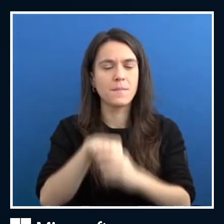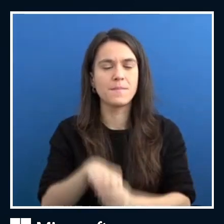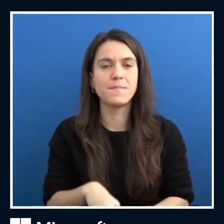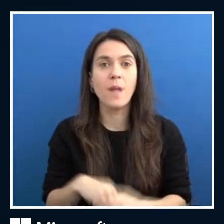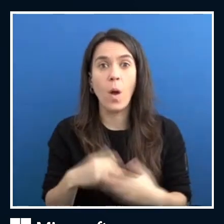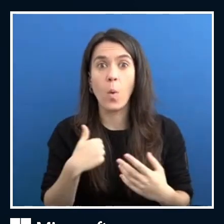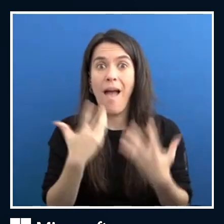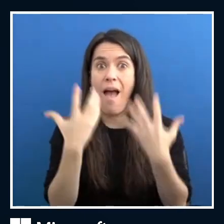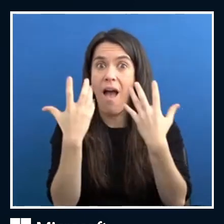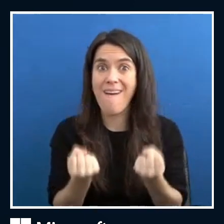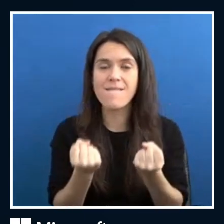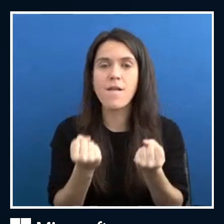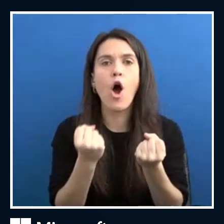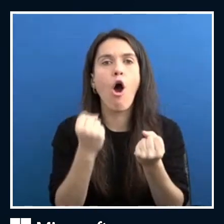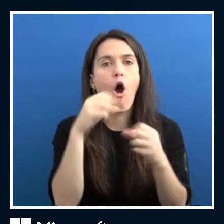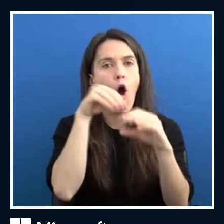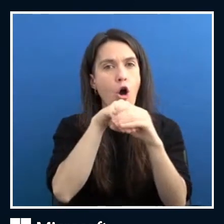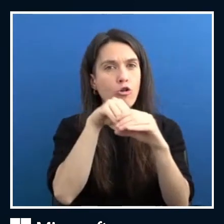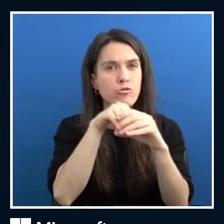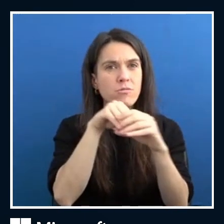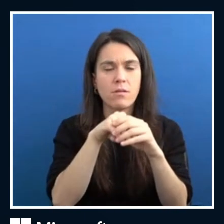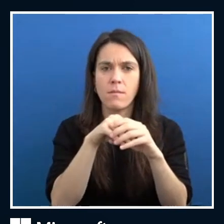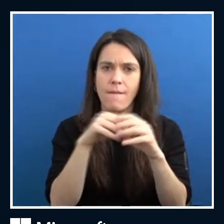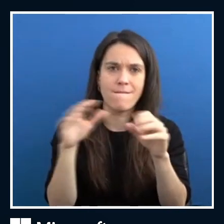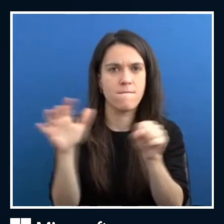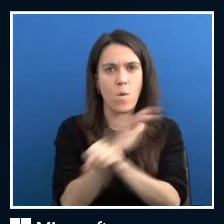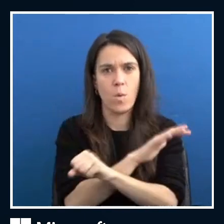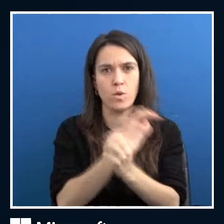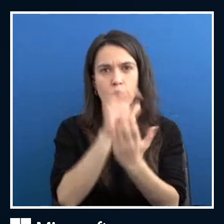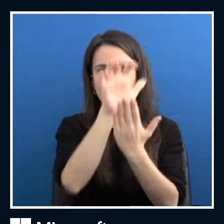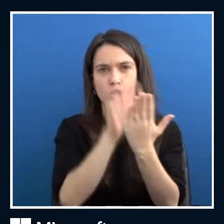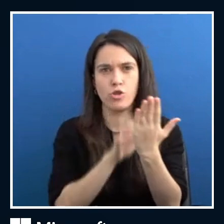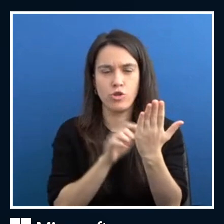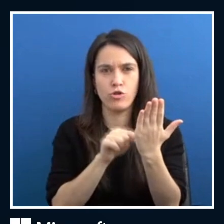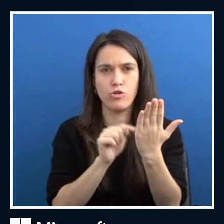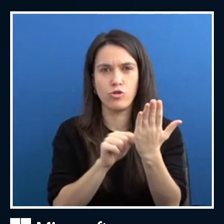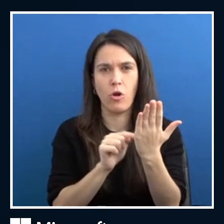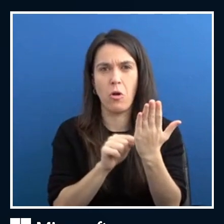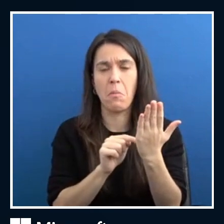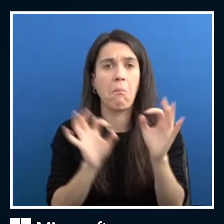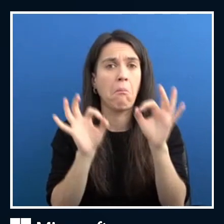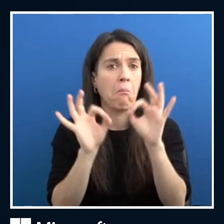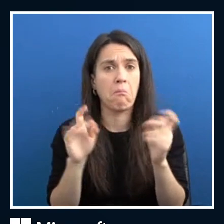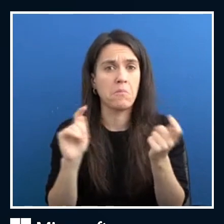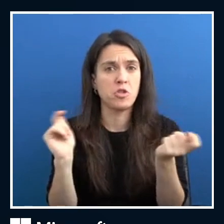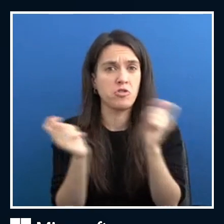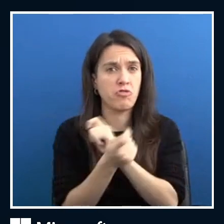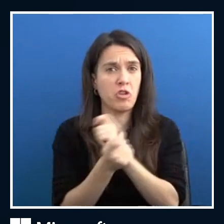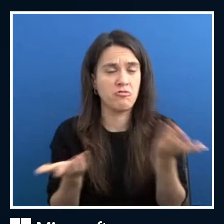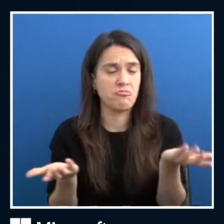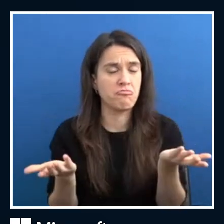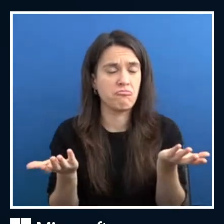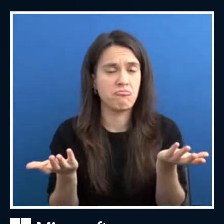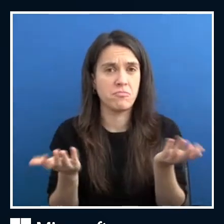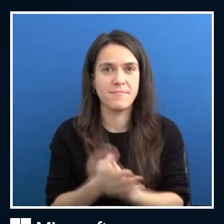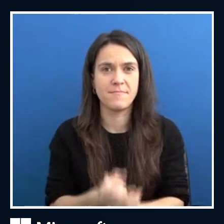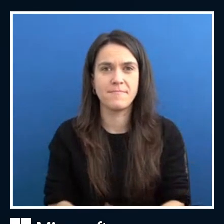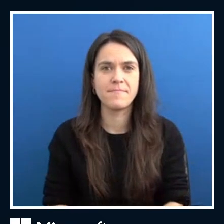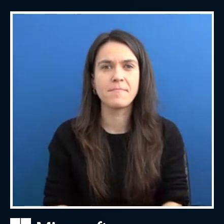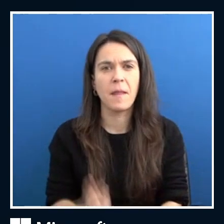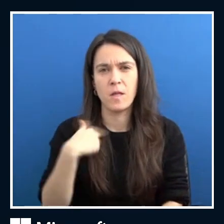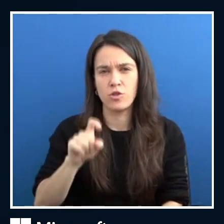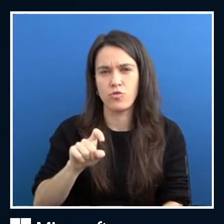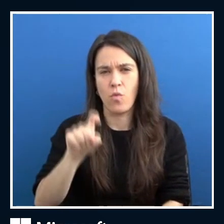content. There are full documents that has nothing has changed on. We'll scroll